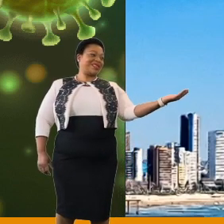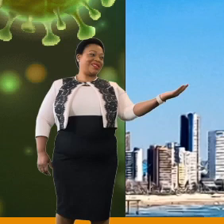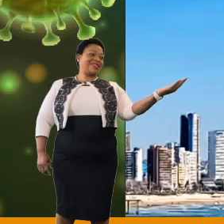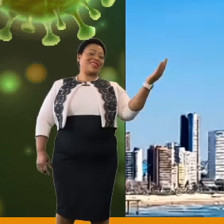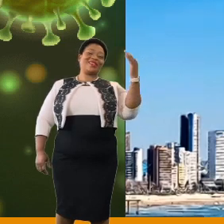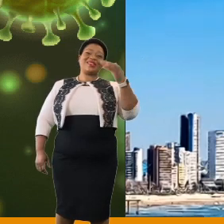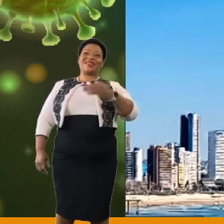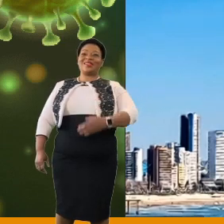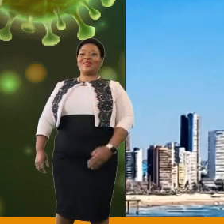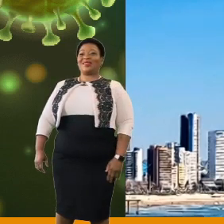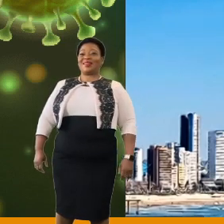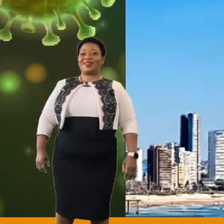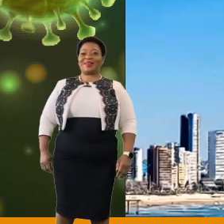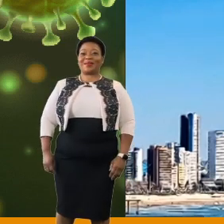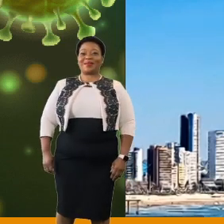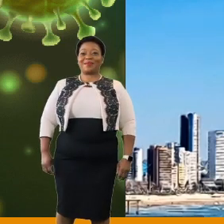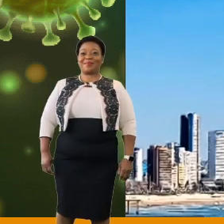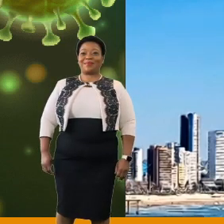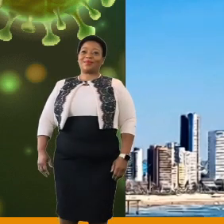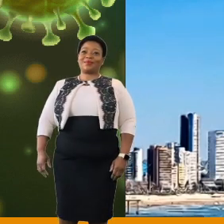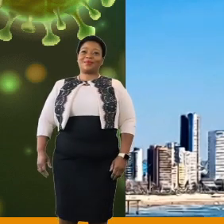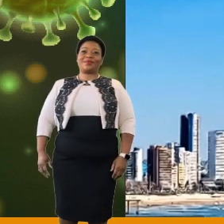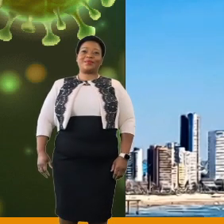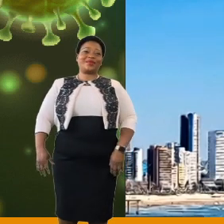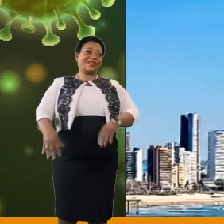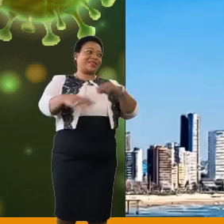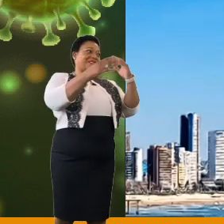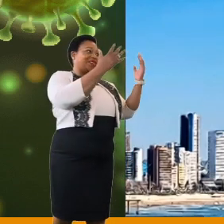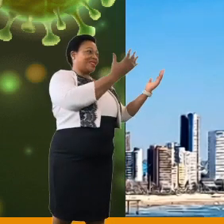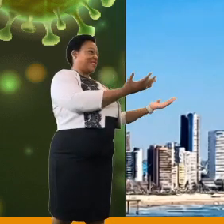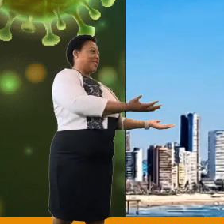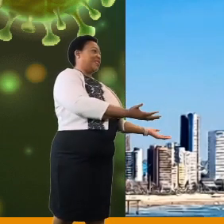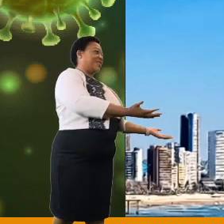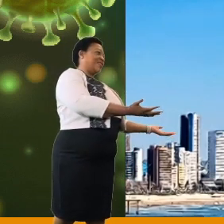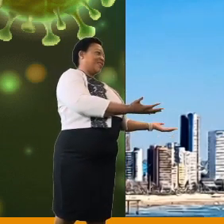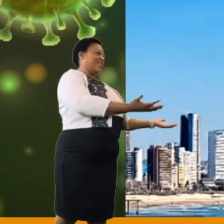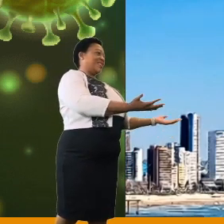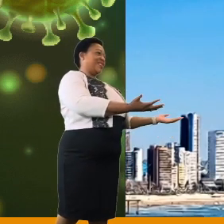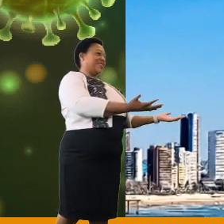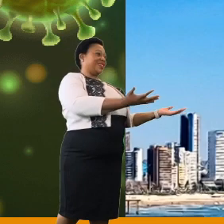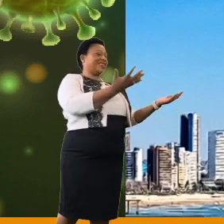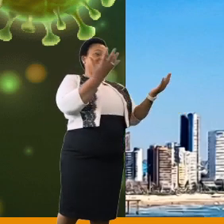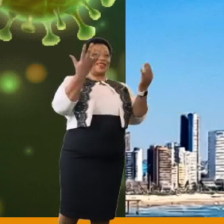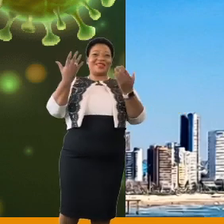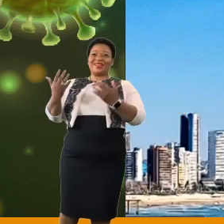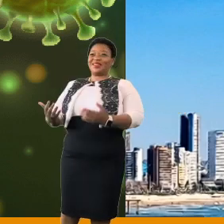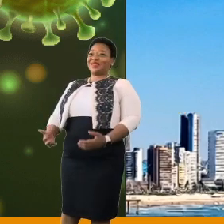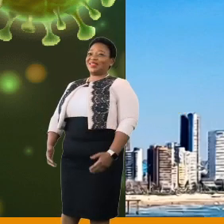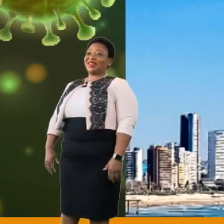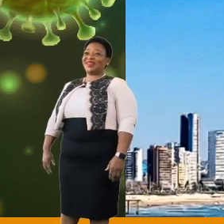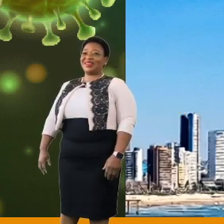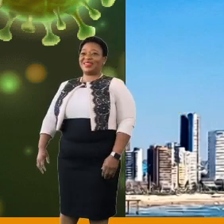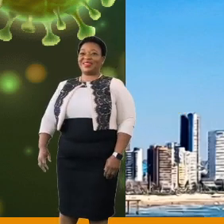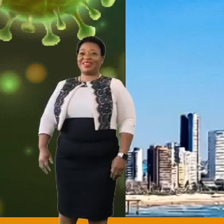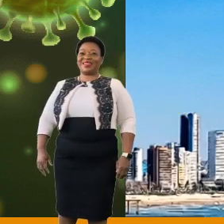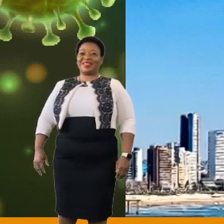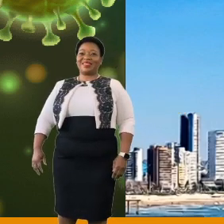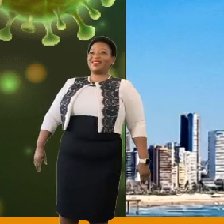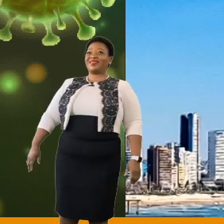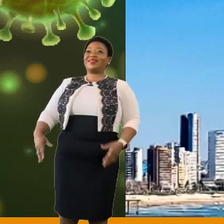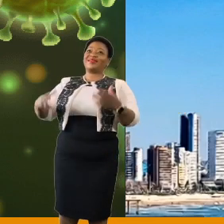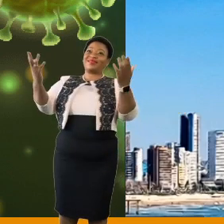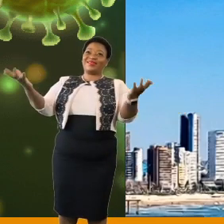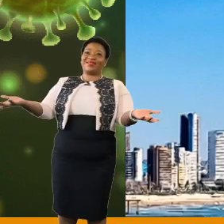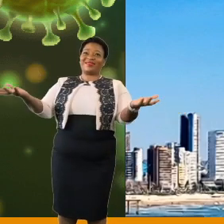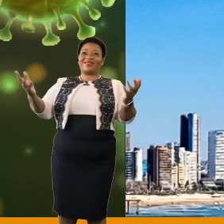meeting platforms that we've been utilizing, and we also need to look at intelligent transport and leading towards